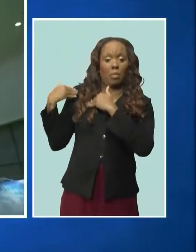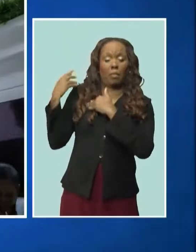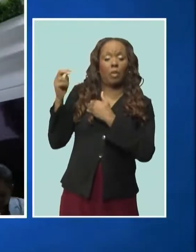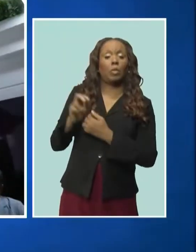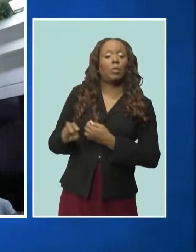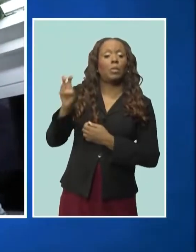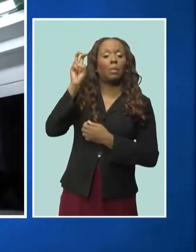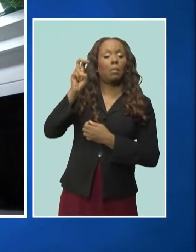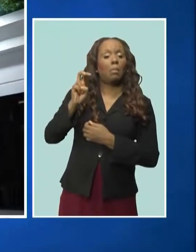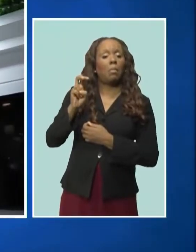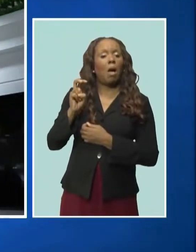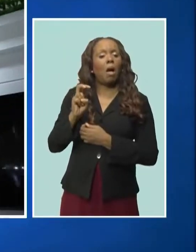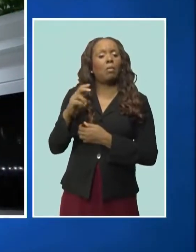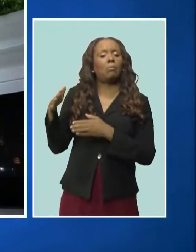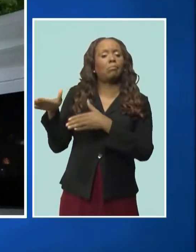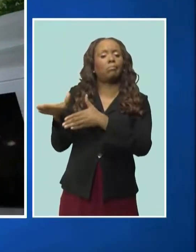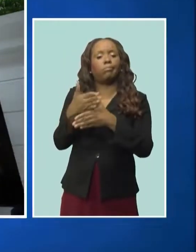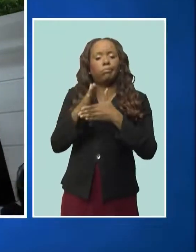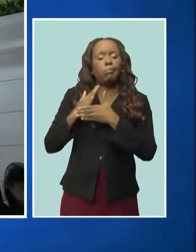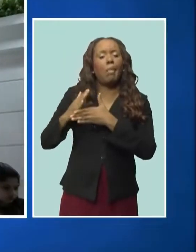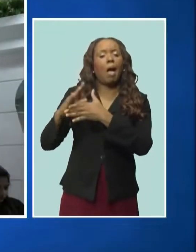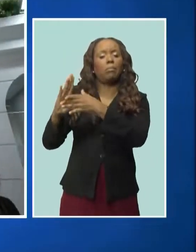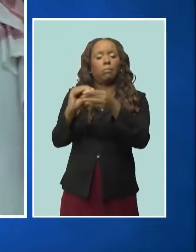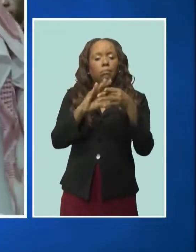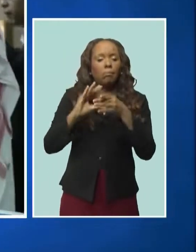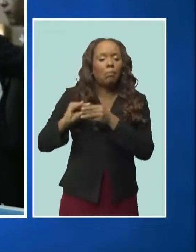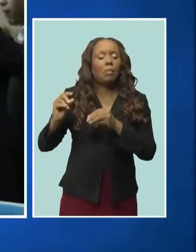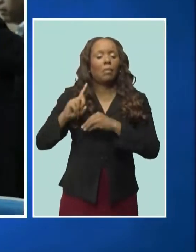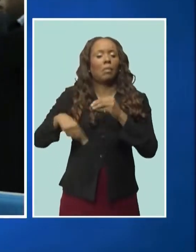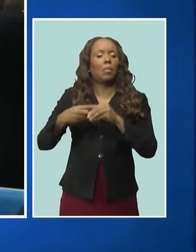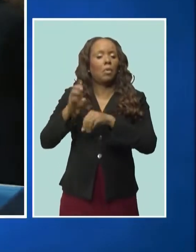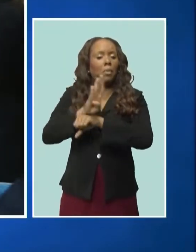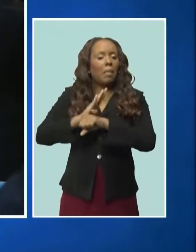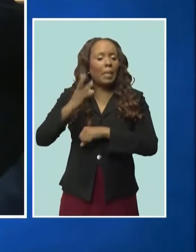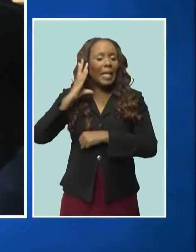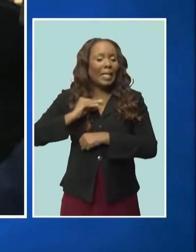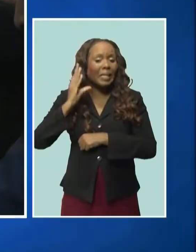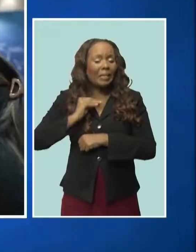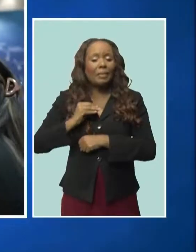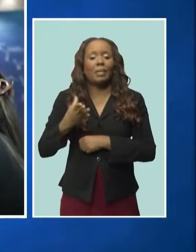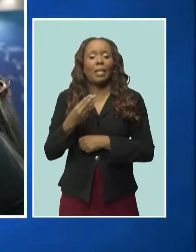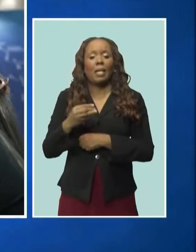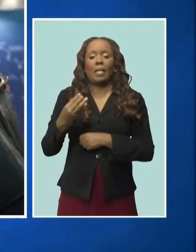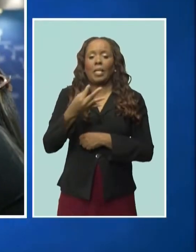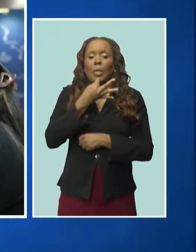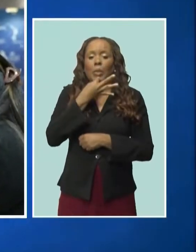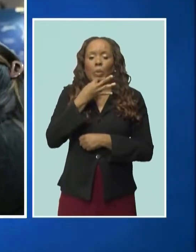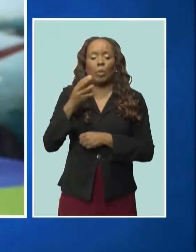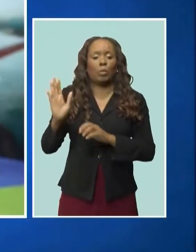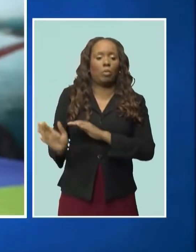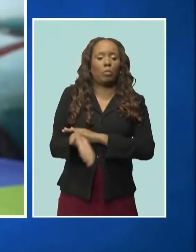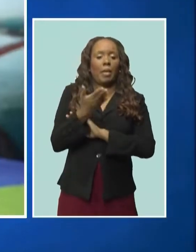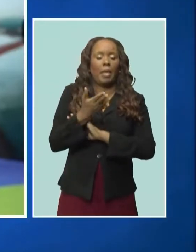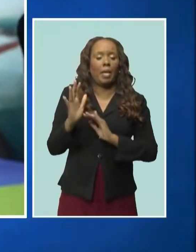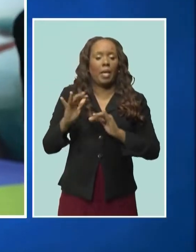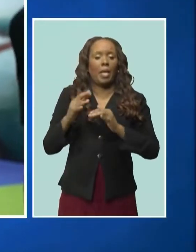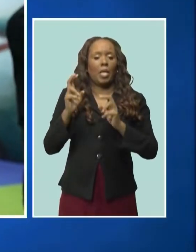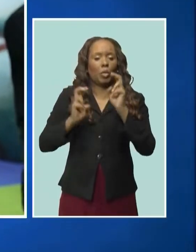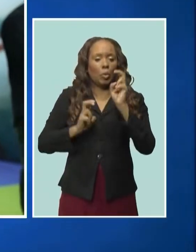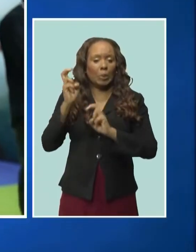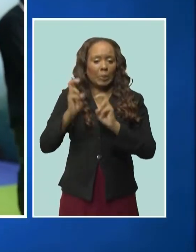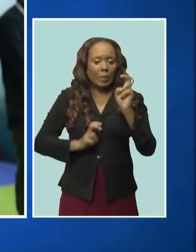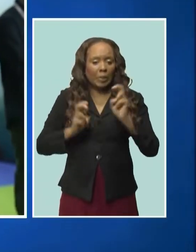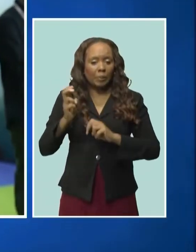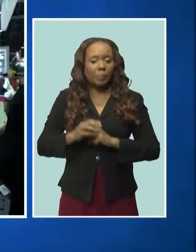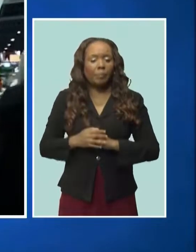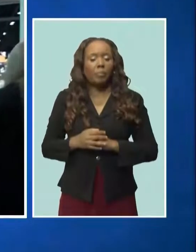about the Barbados experience and its attractions and the upcoming cricket tournament. West Indies cricket legends Ian Bradshaw